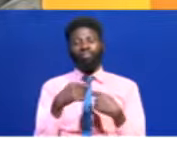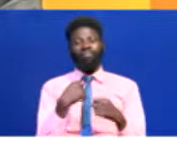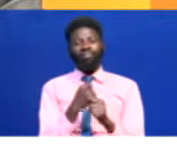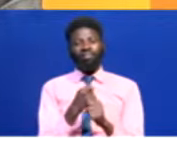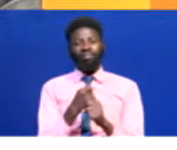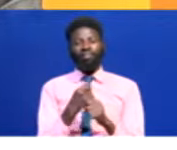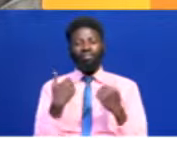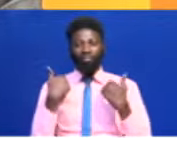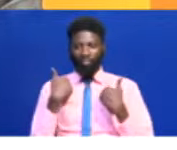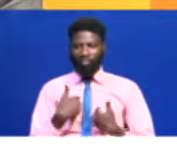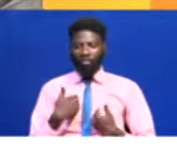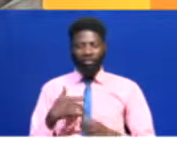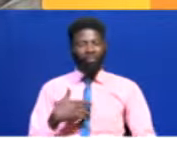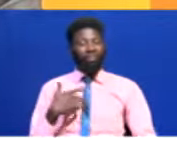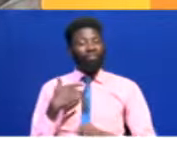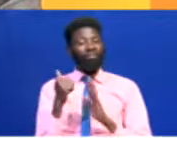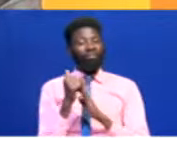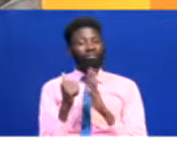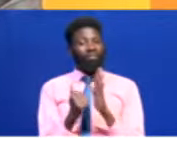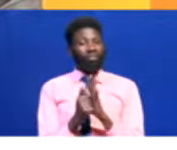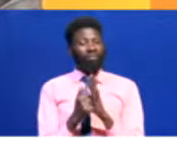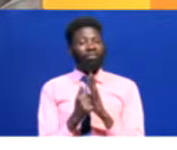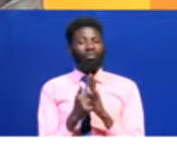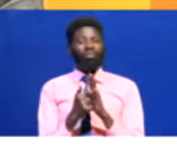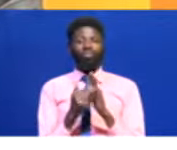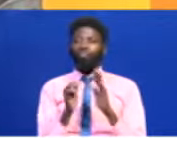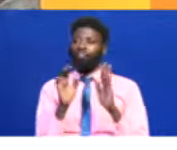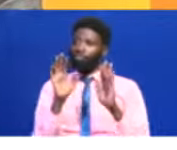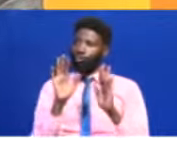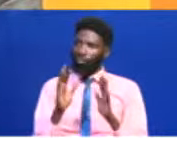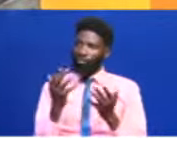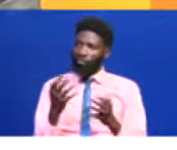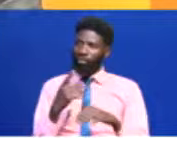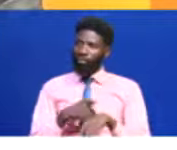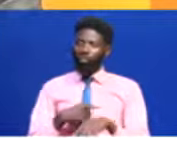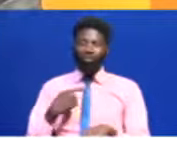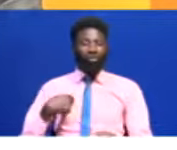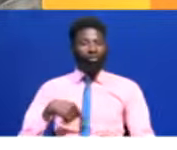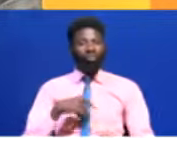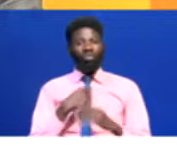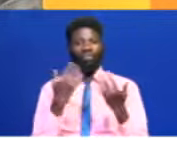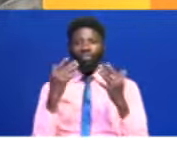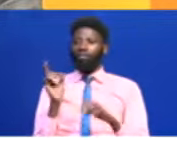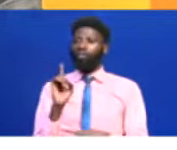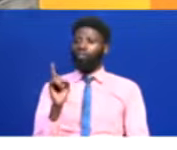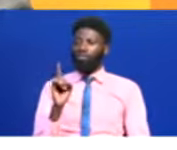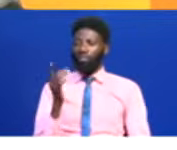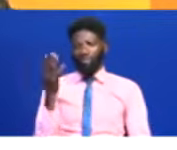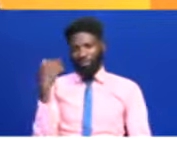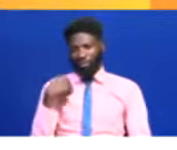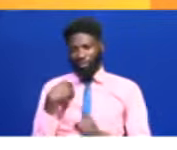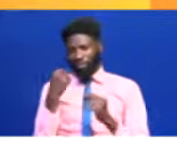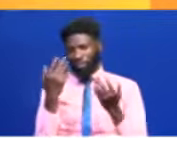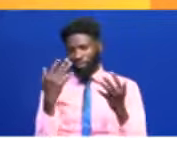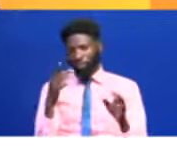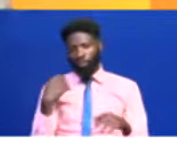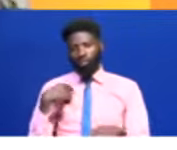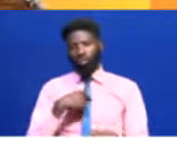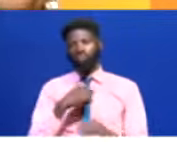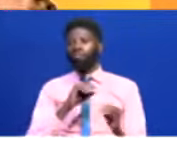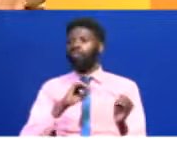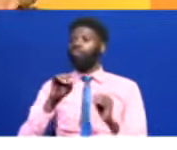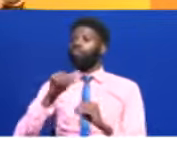been a key agenda. And once we are through with Nairobi, as I had indicated, we'll now roll out to